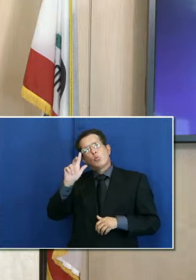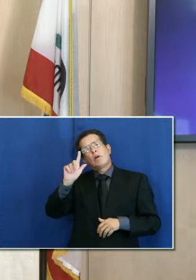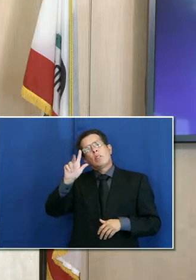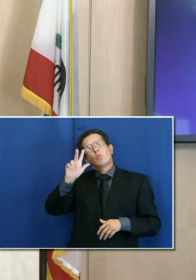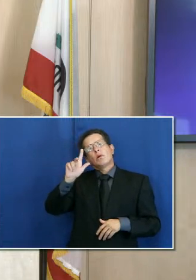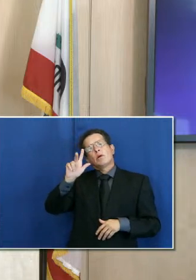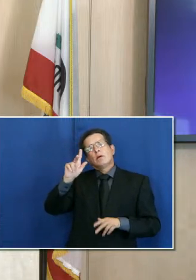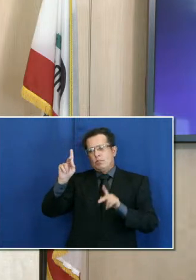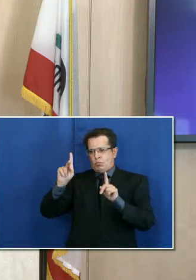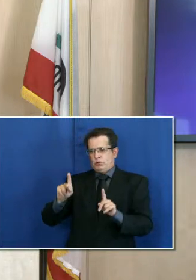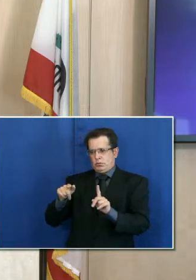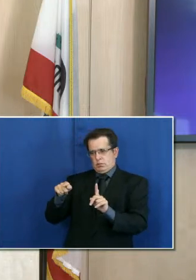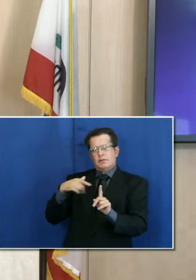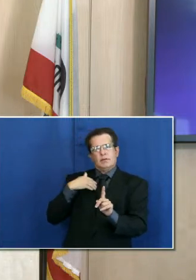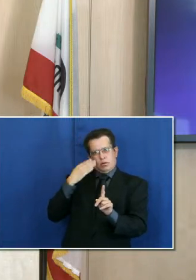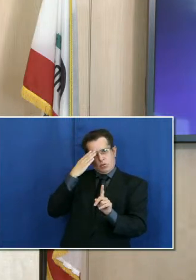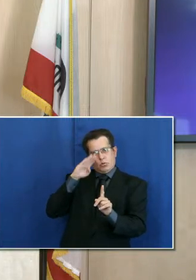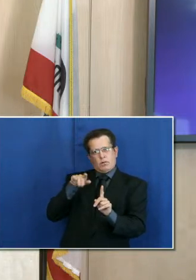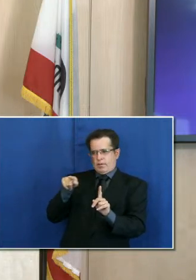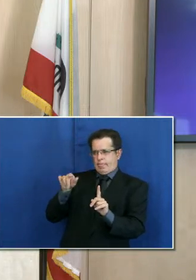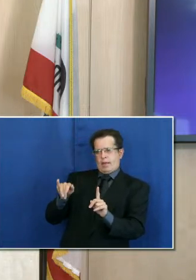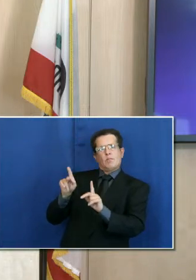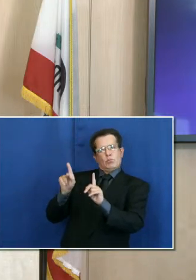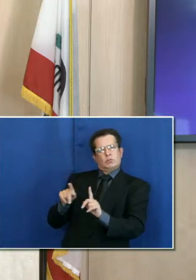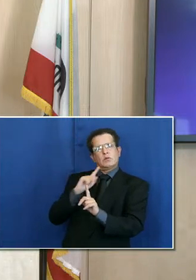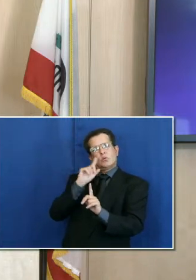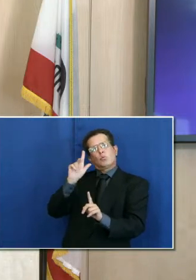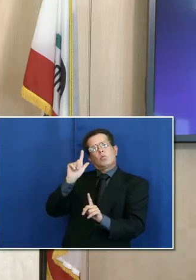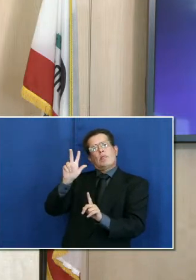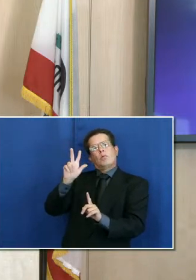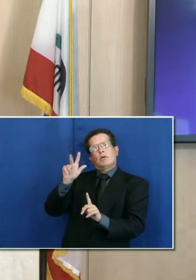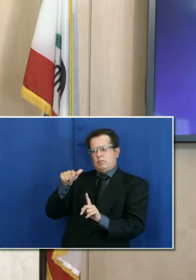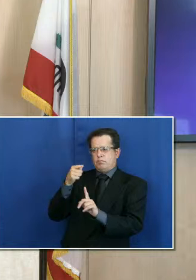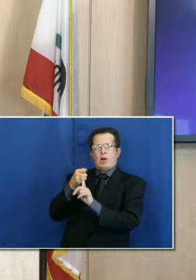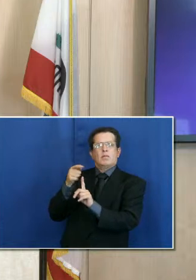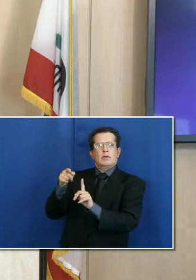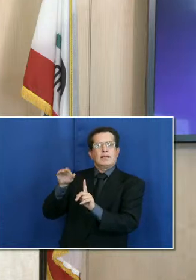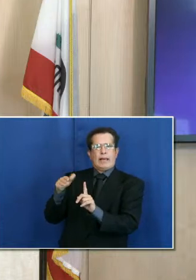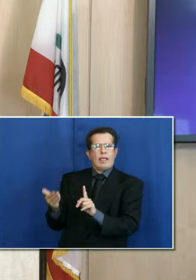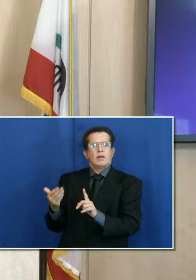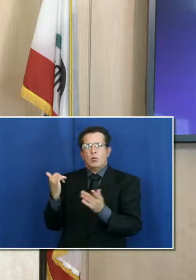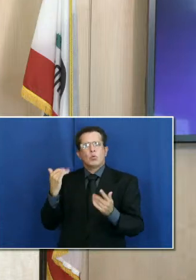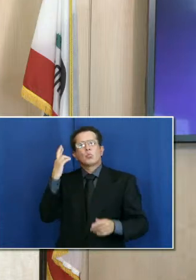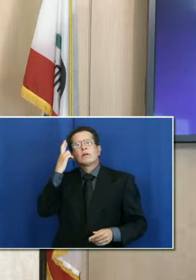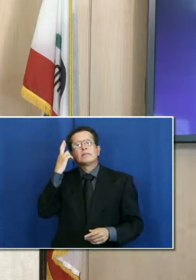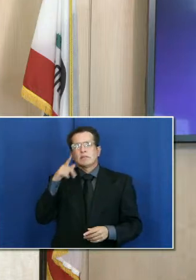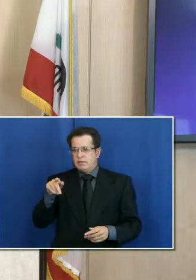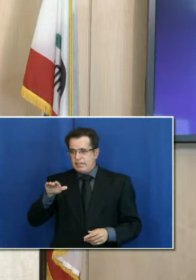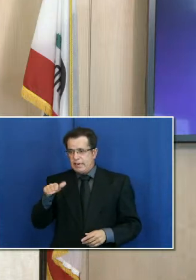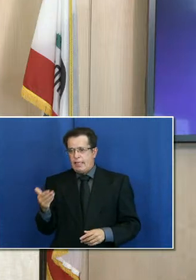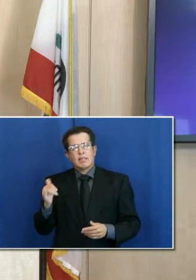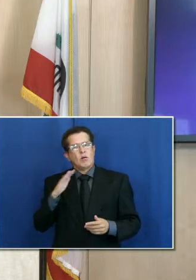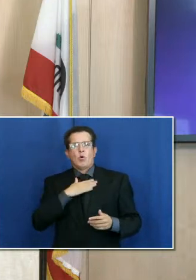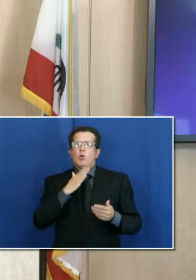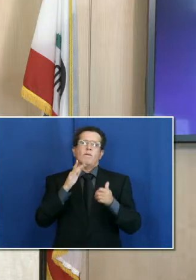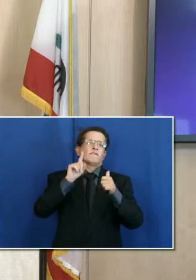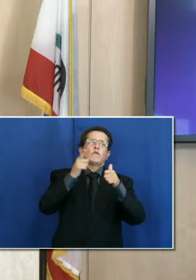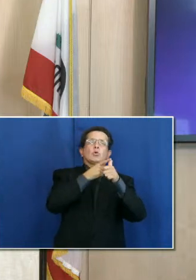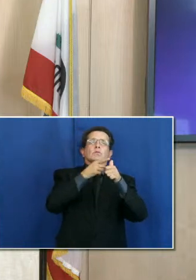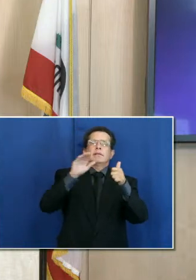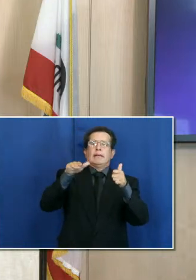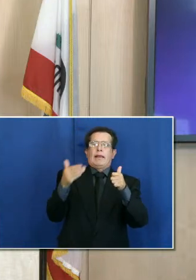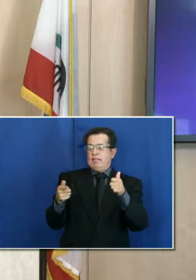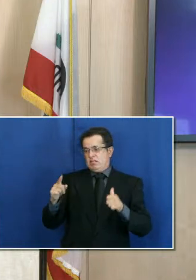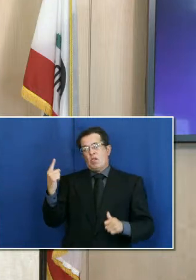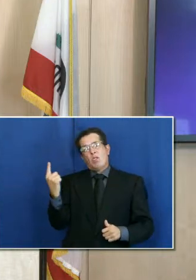I know exactly who that 23-year-old was and what were the circumstances of her death. She was our first death, and she died